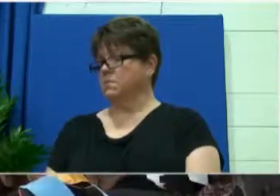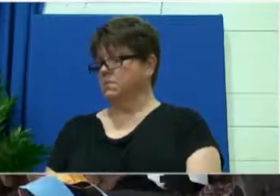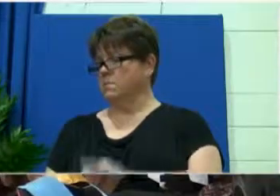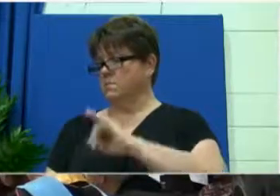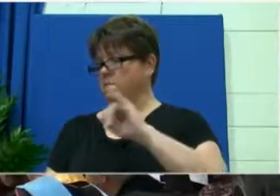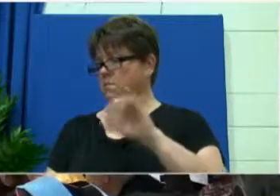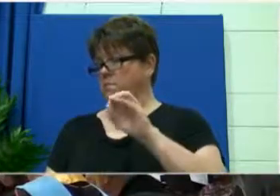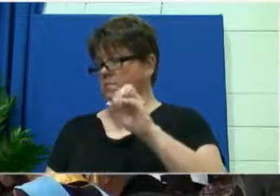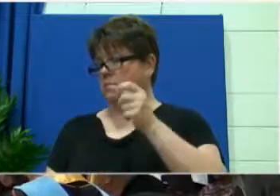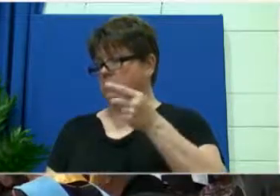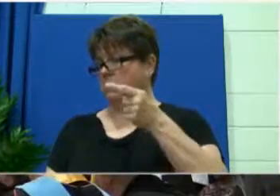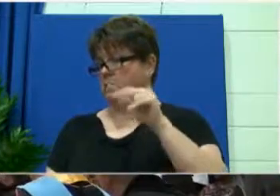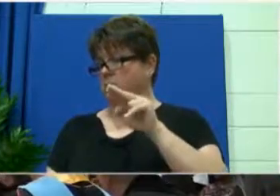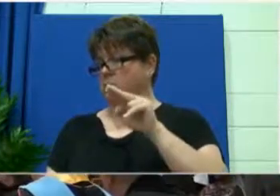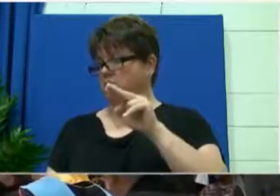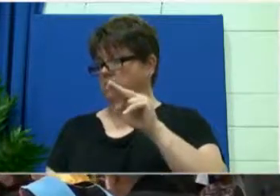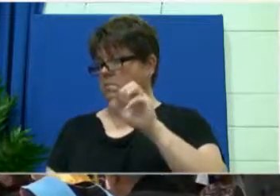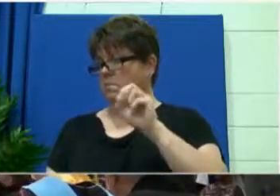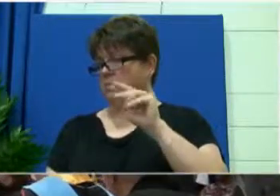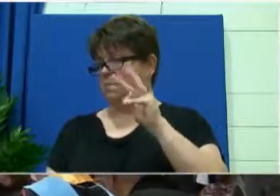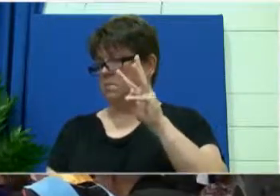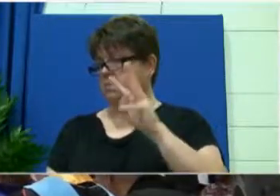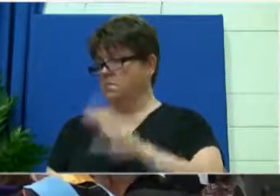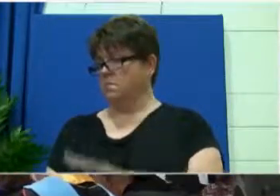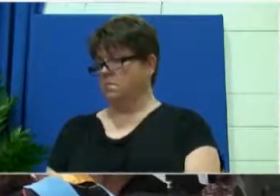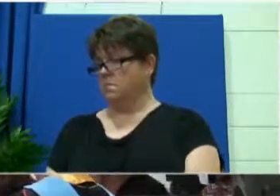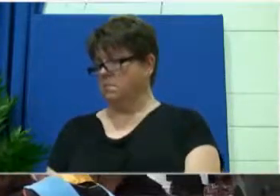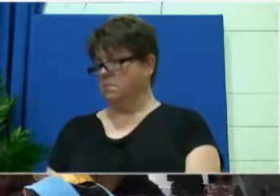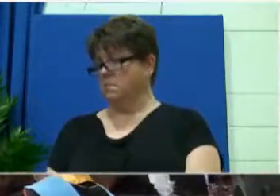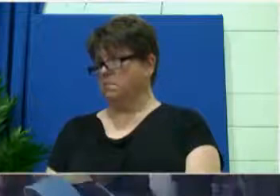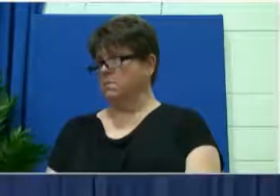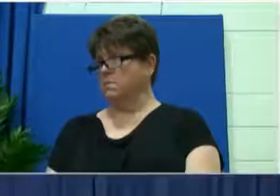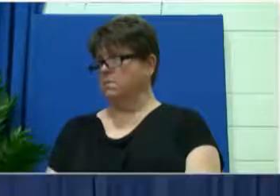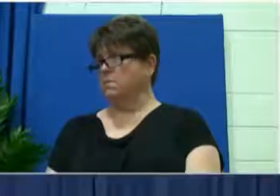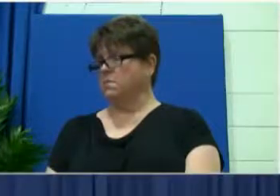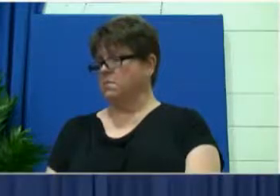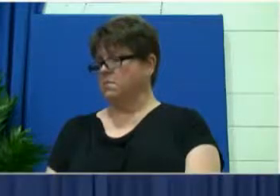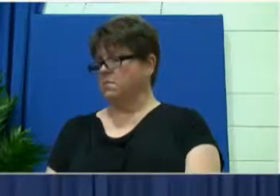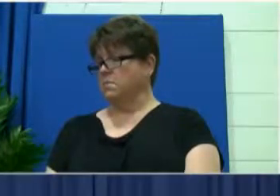Joseph Merlin Snow, Associate in Applied Science, Network Administration.